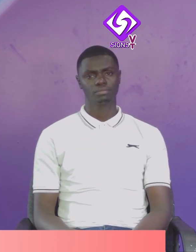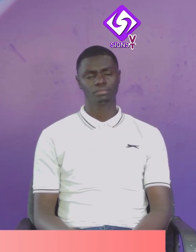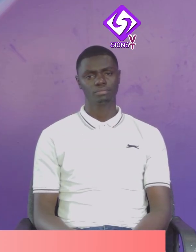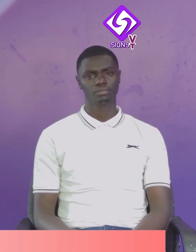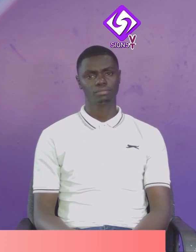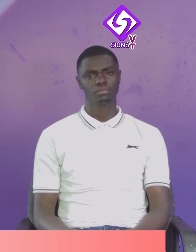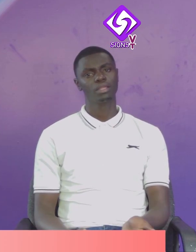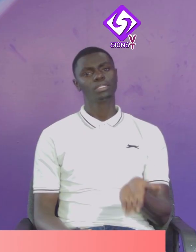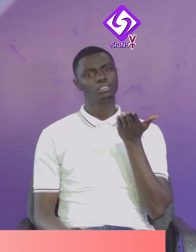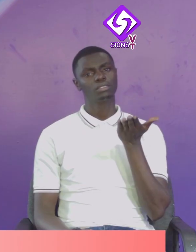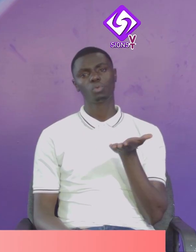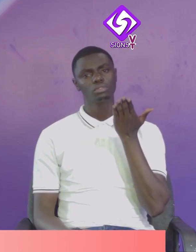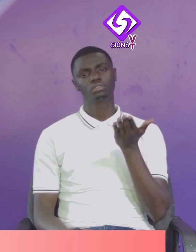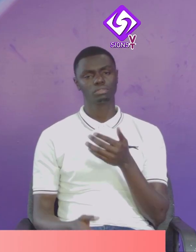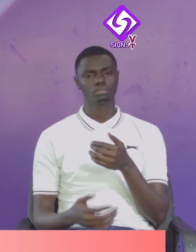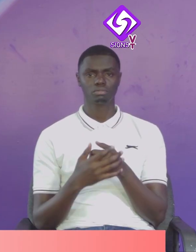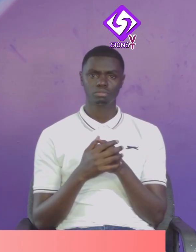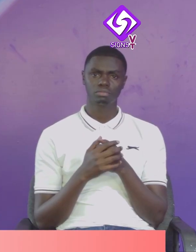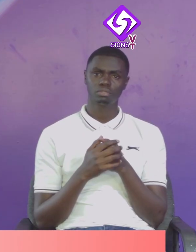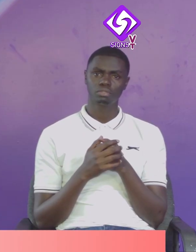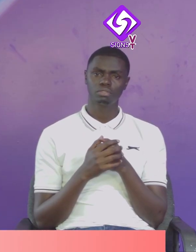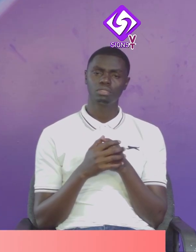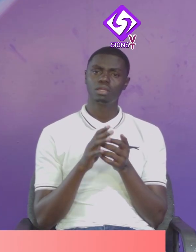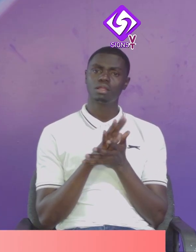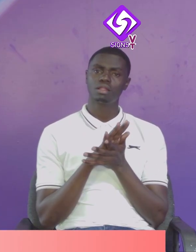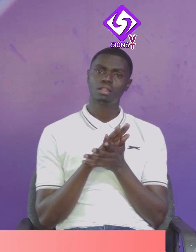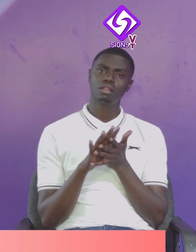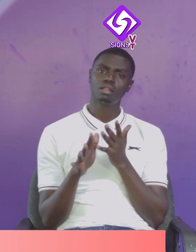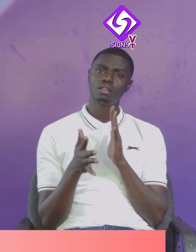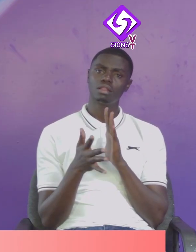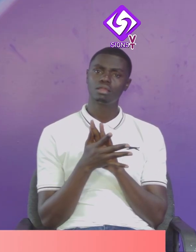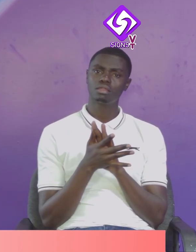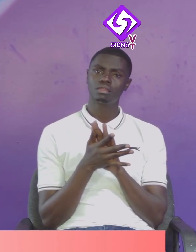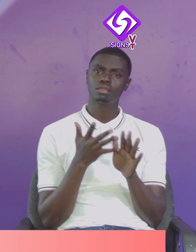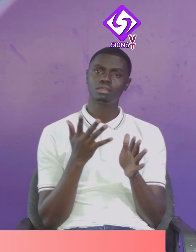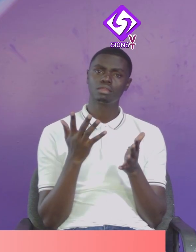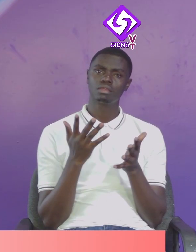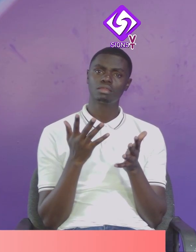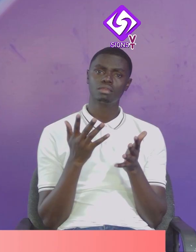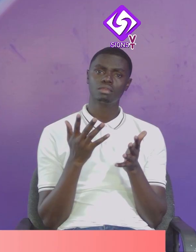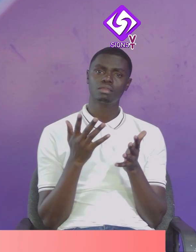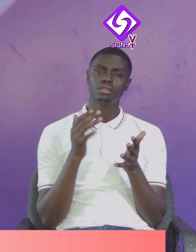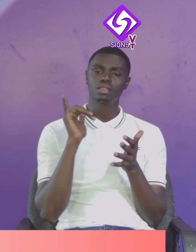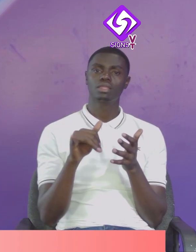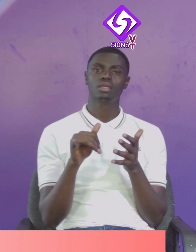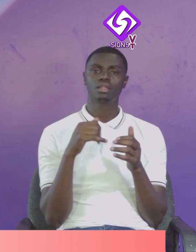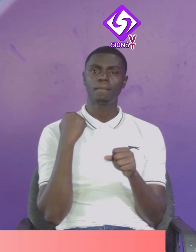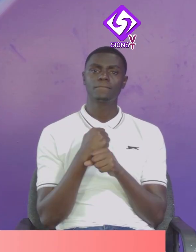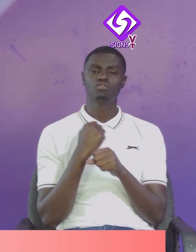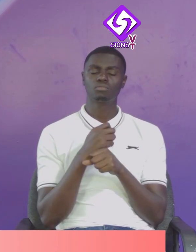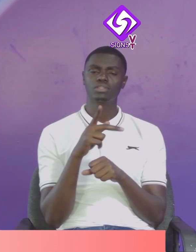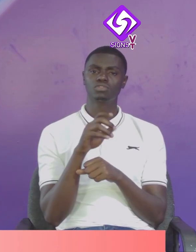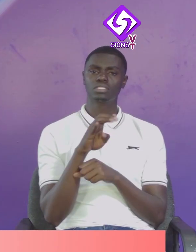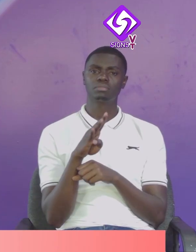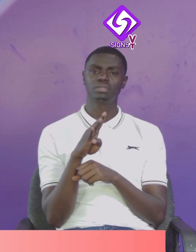7 points, despite not much being between them. This is after that desirable performance against KCB, one would imagine